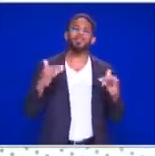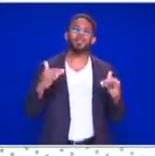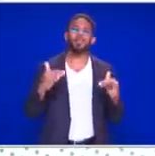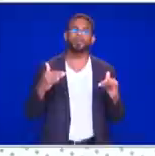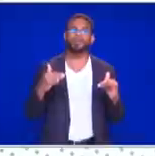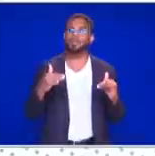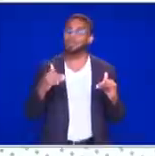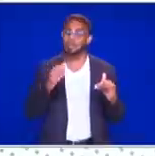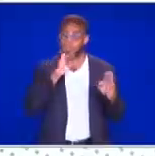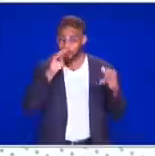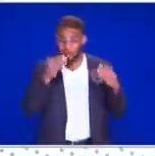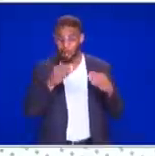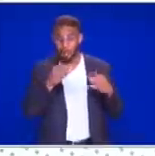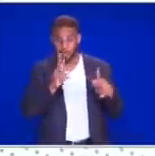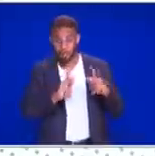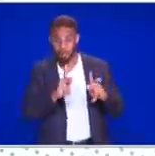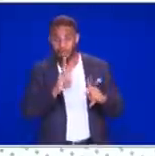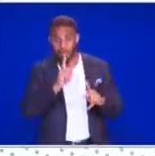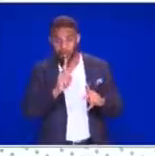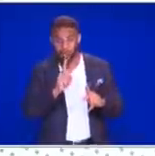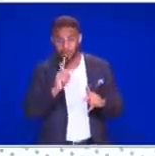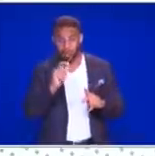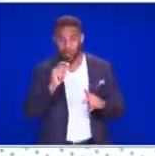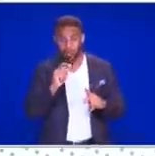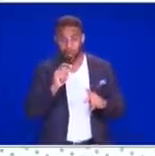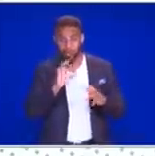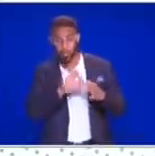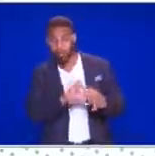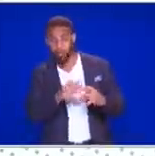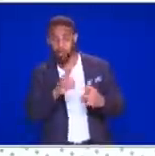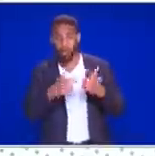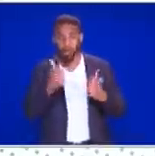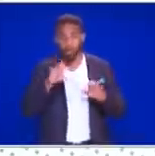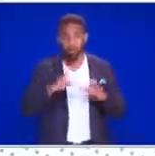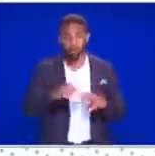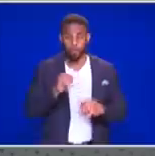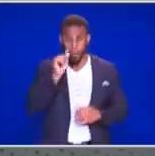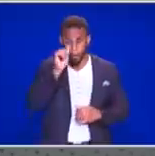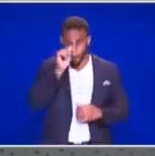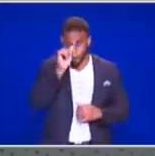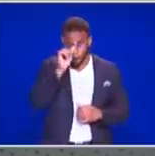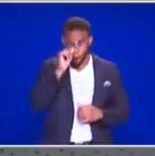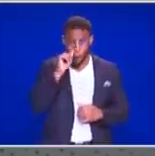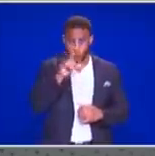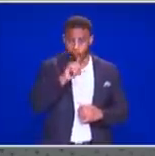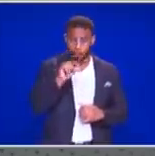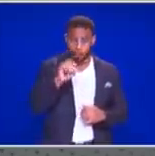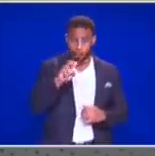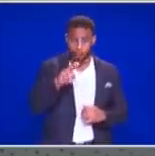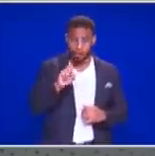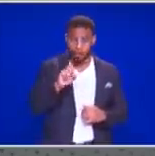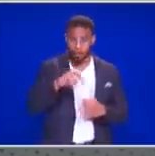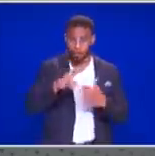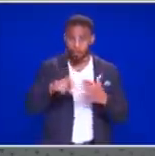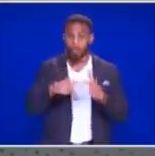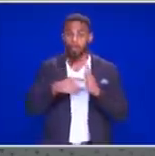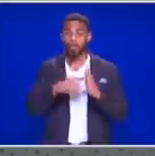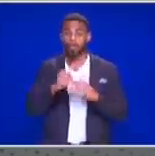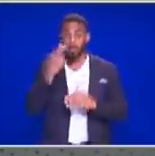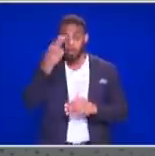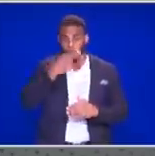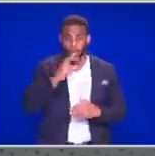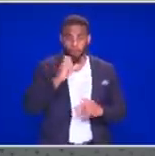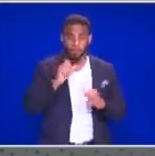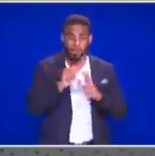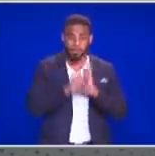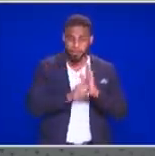and unconcentrated the population is relative to the largest groups. 2020 census results show that Hawaii